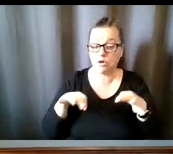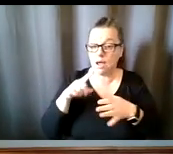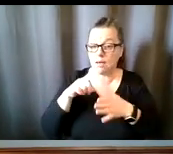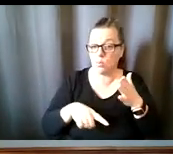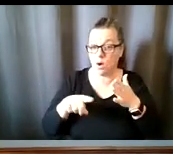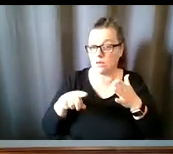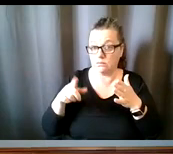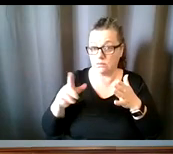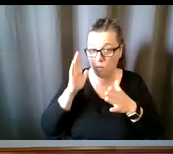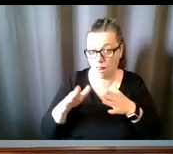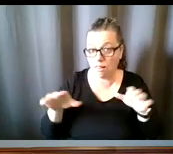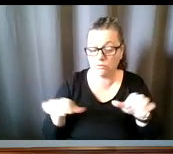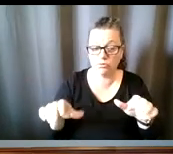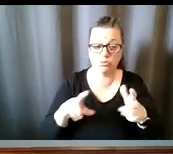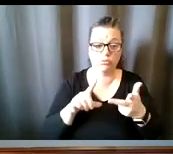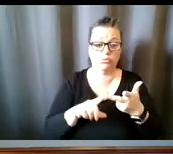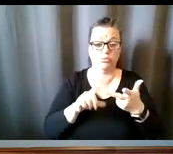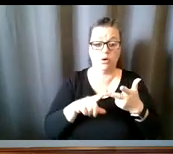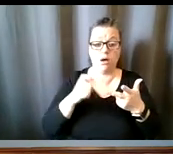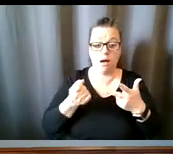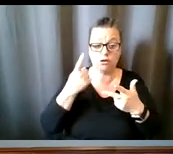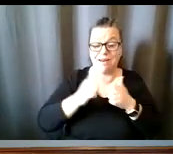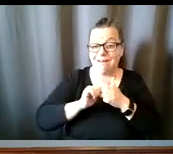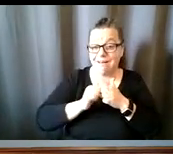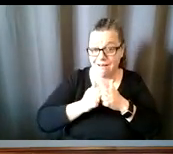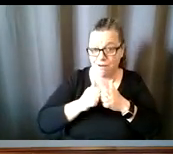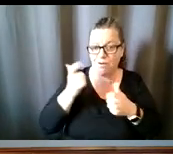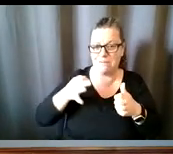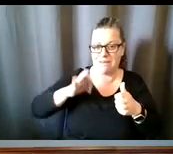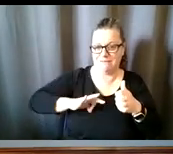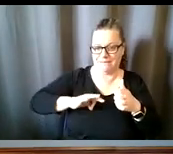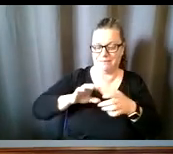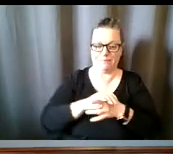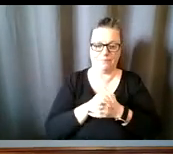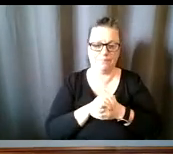will do, and the final one is understand how they will benefit from the feature.